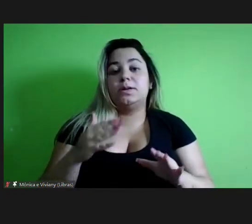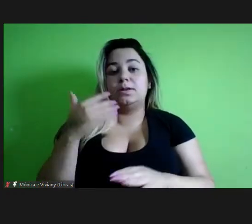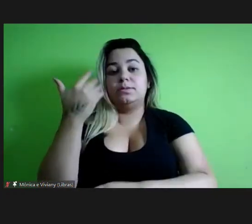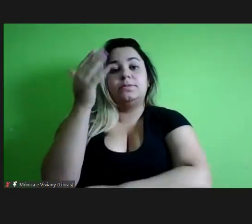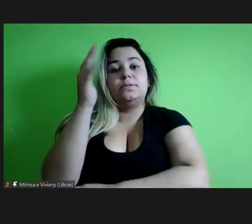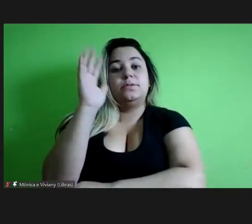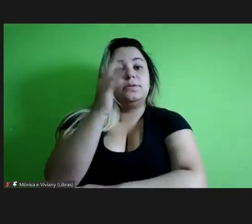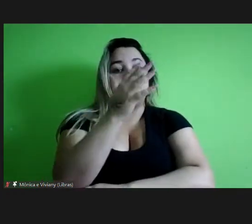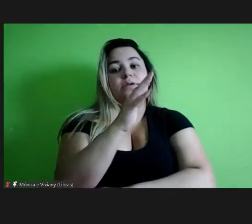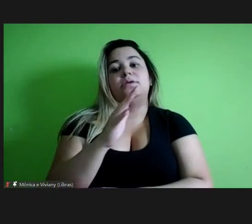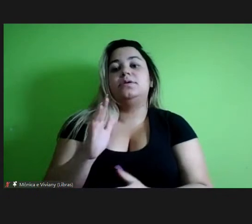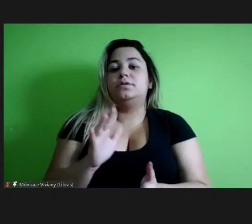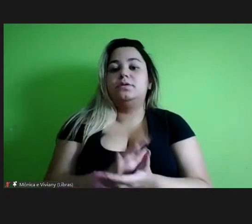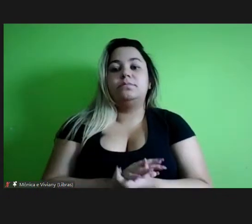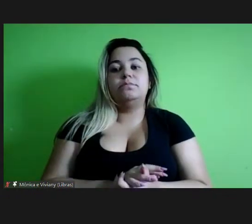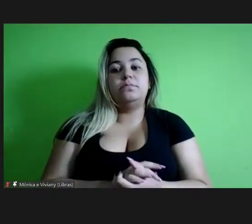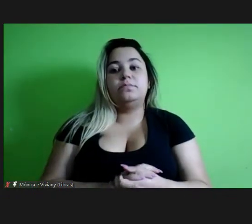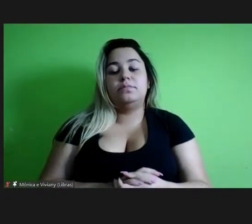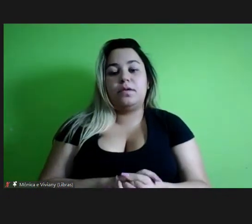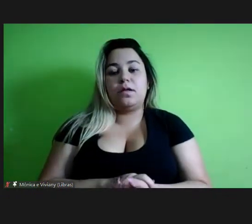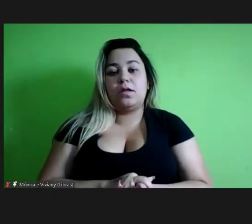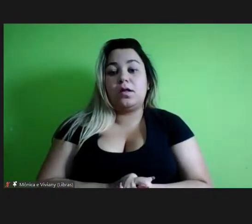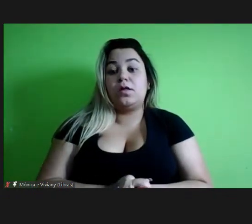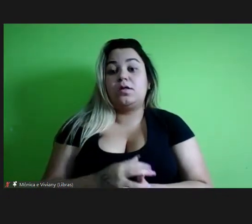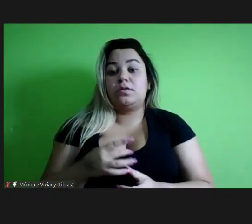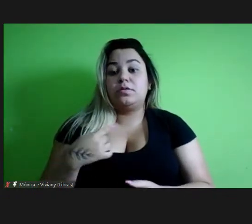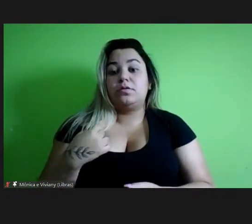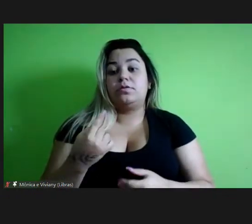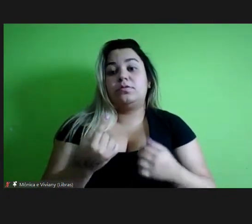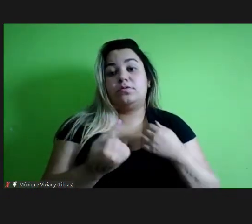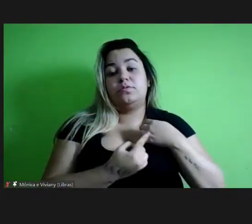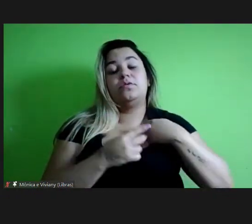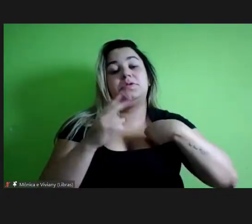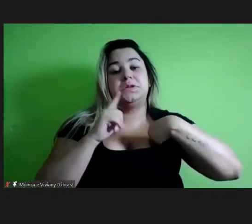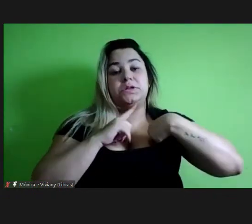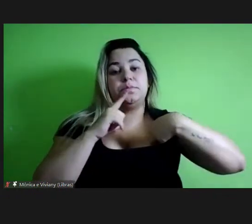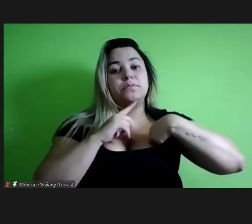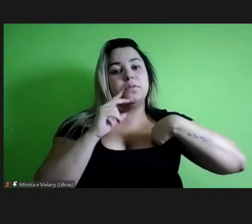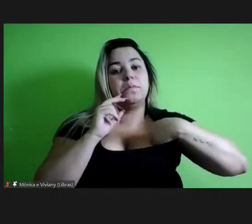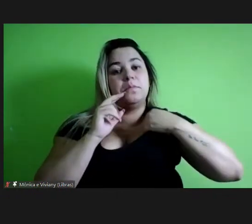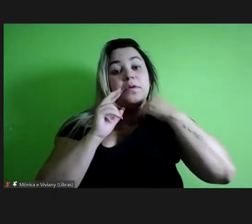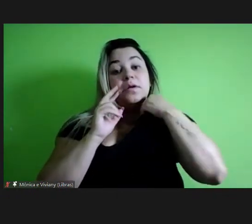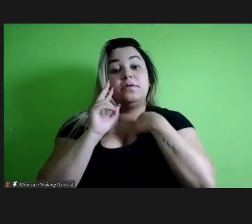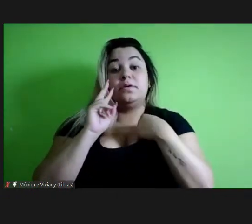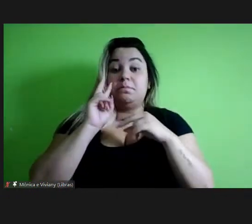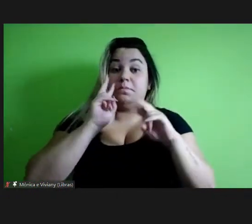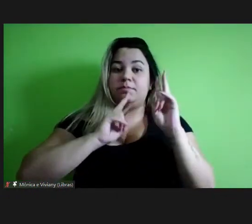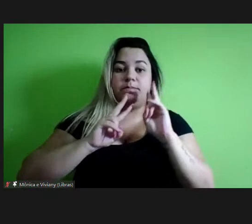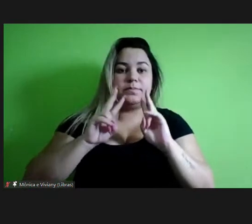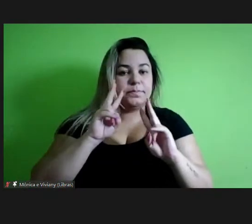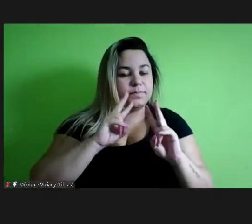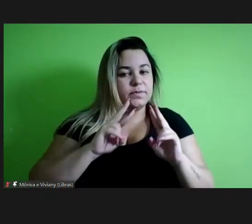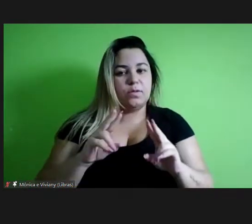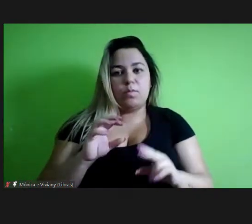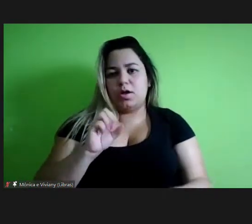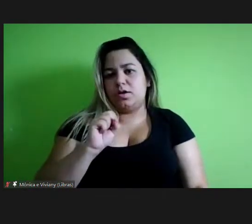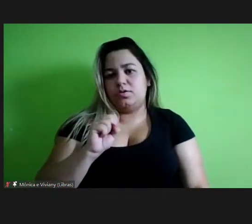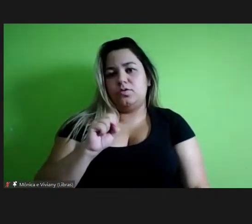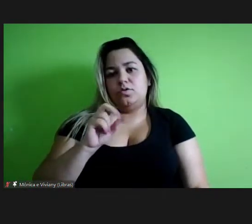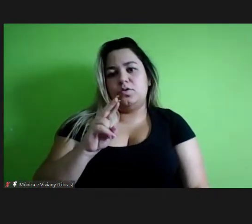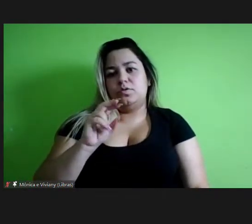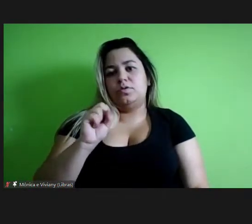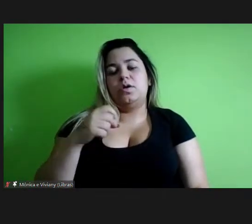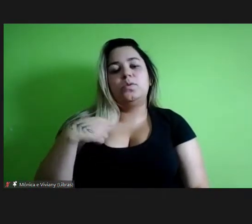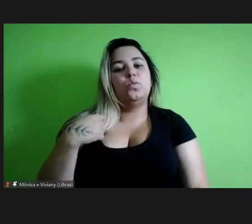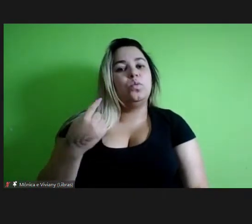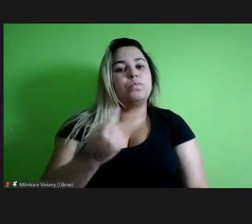produce and the consequences that we have in nature and other aspects. We still have point of view.